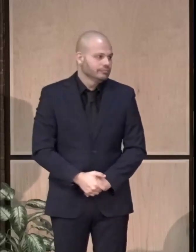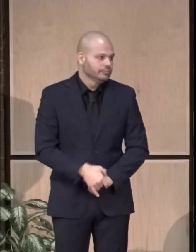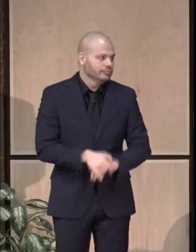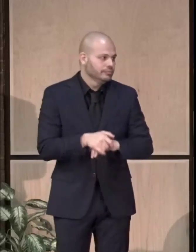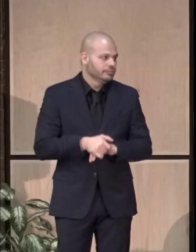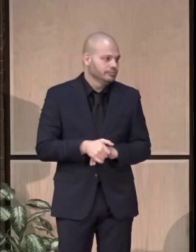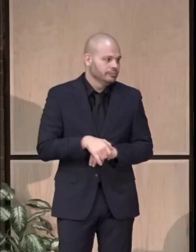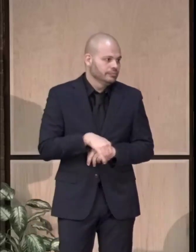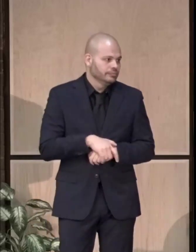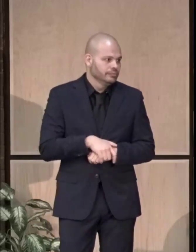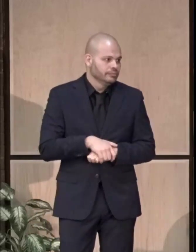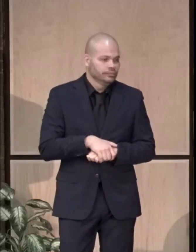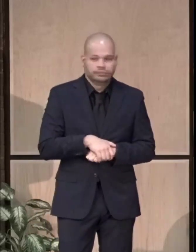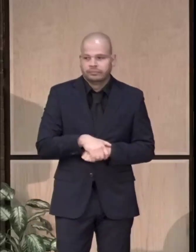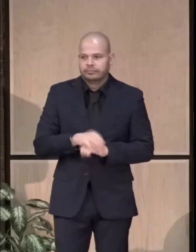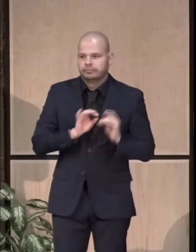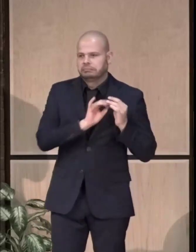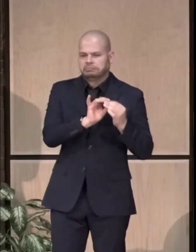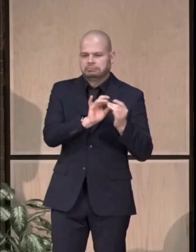We have that. Yeah. Can I use this?